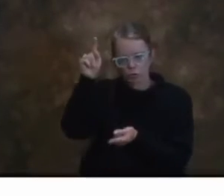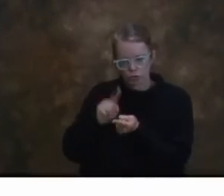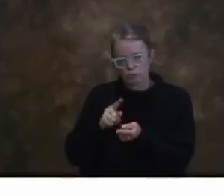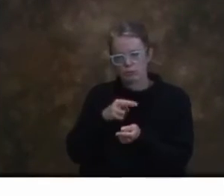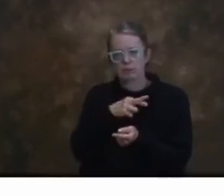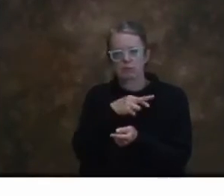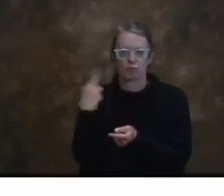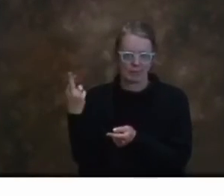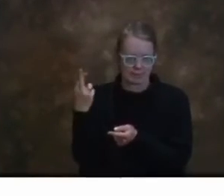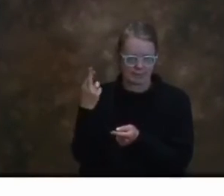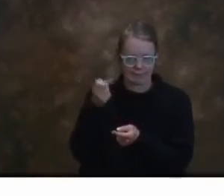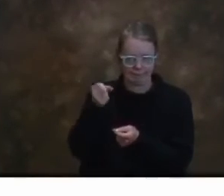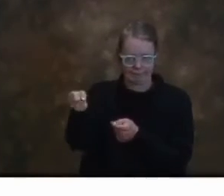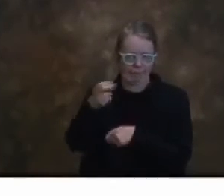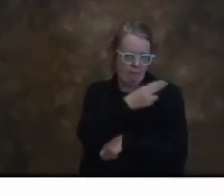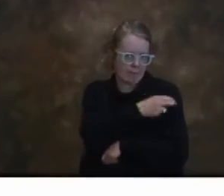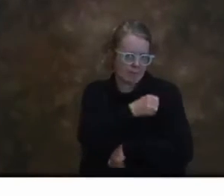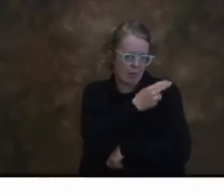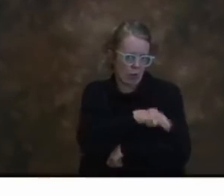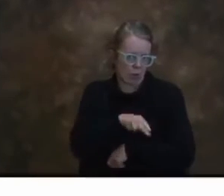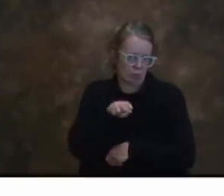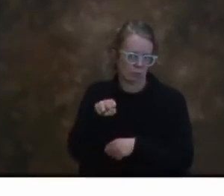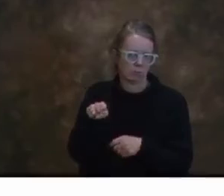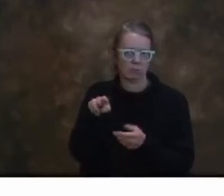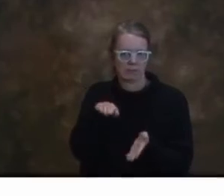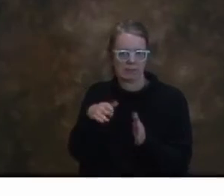can check out the